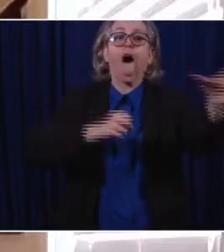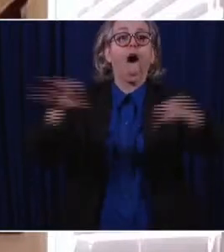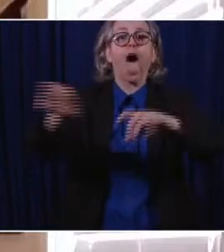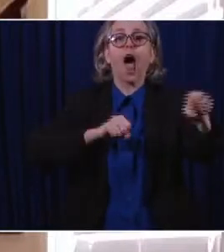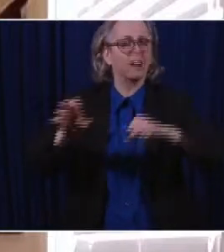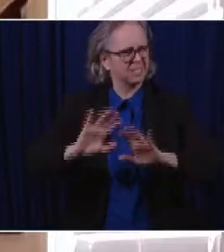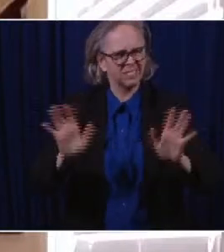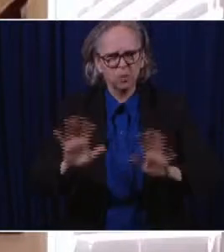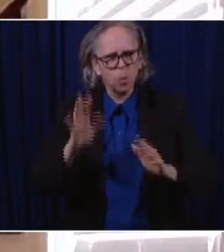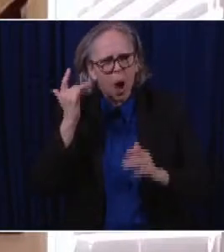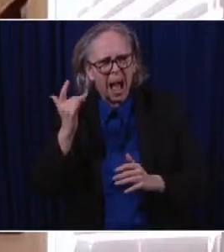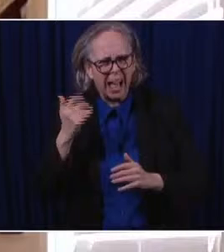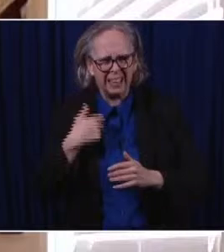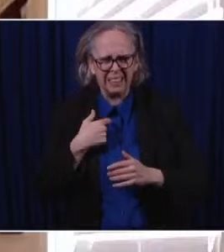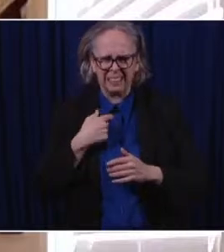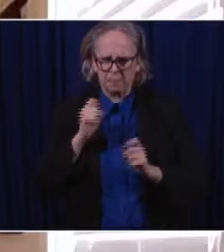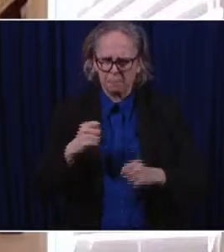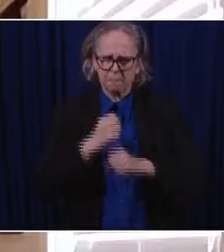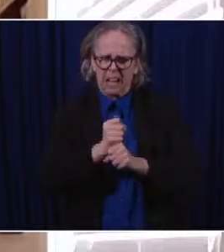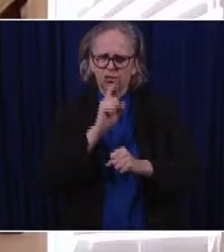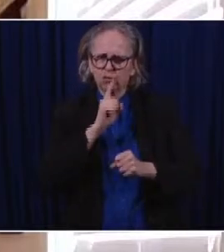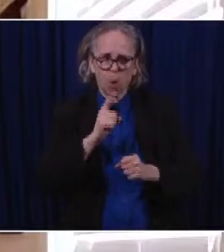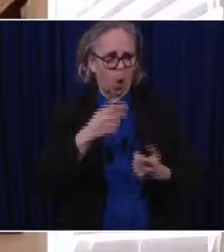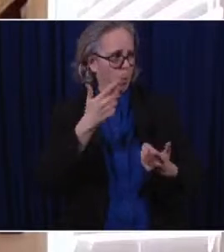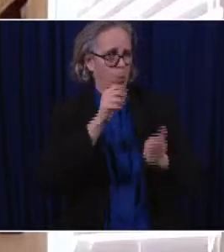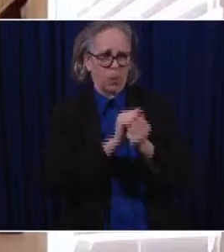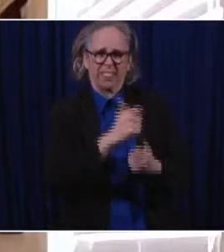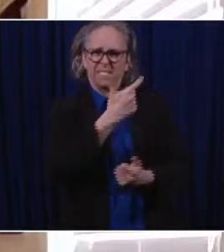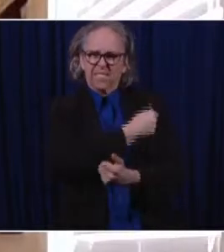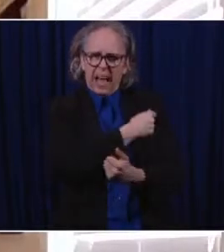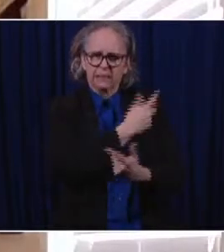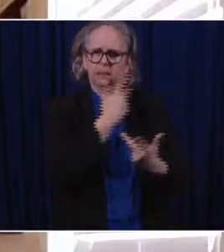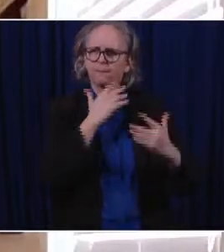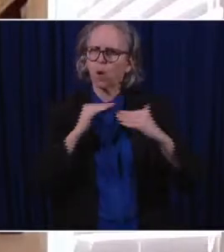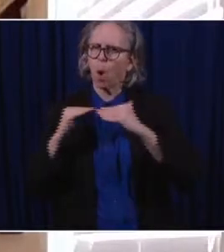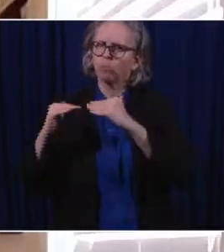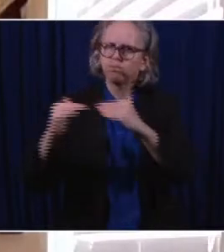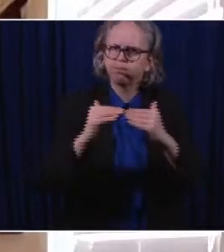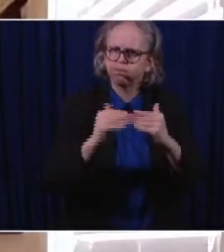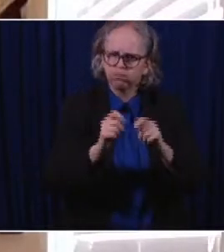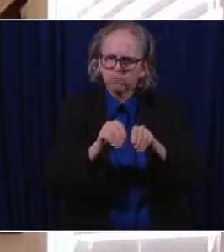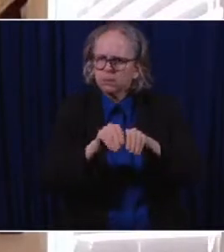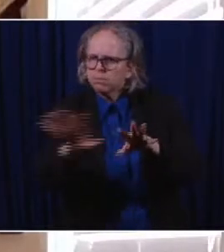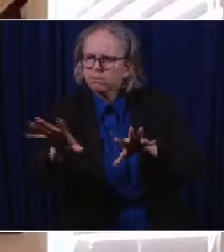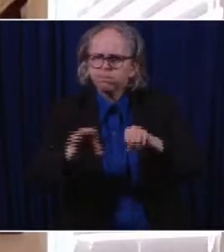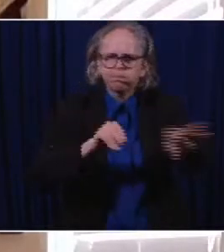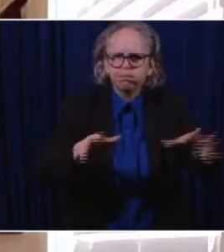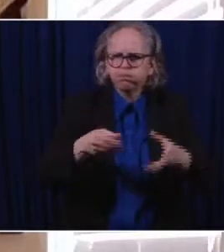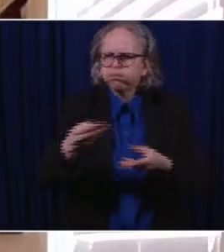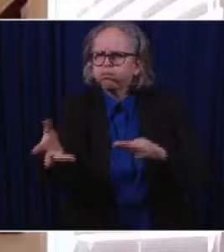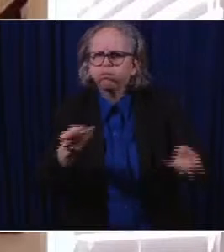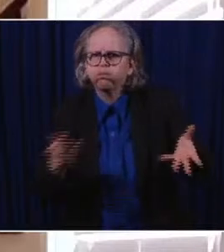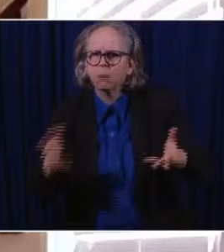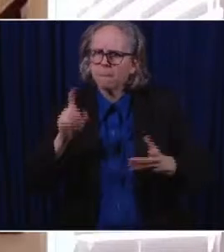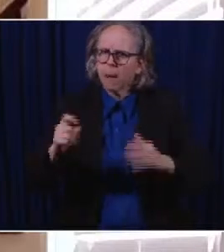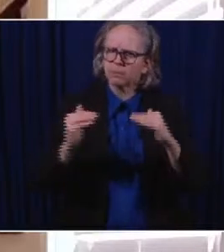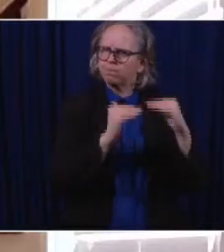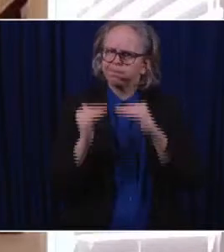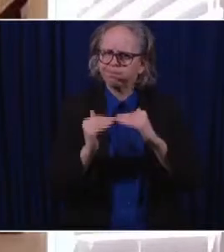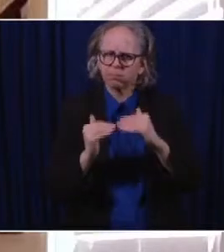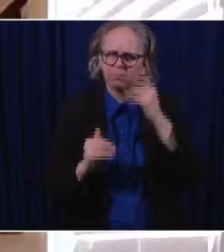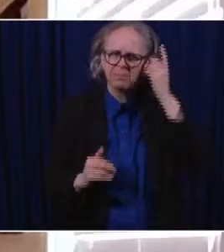be equitably distributed in communities and that none of our communities would be left behind, but we worked with